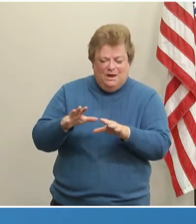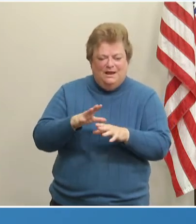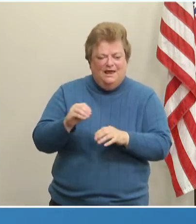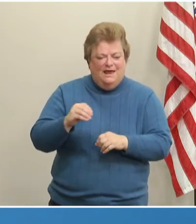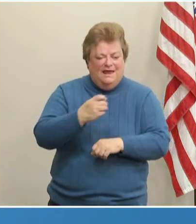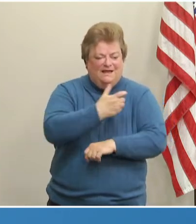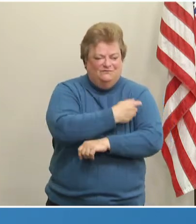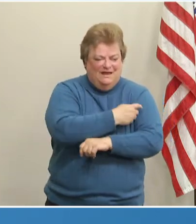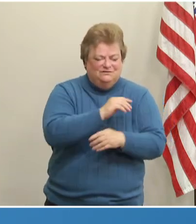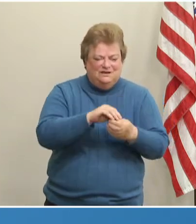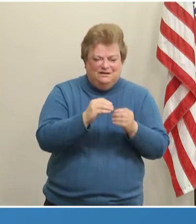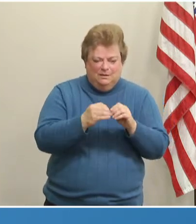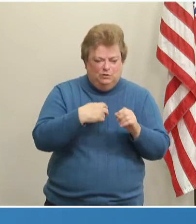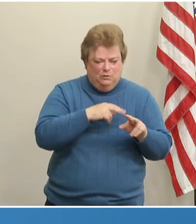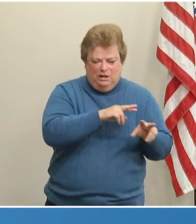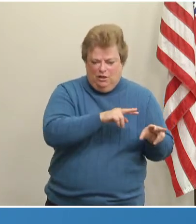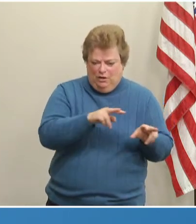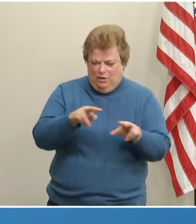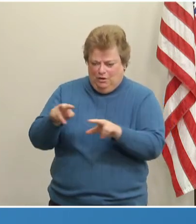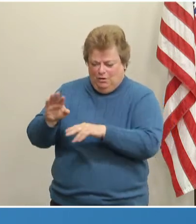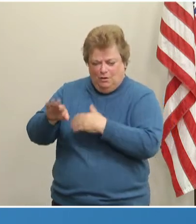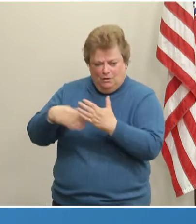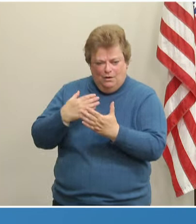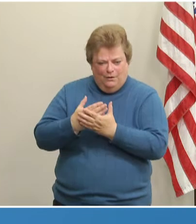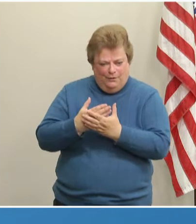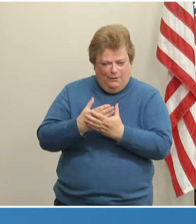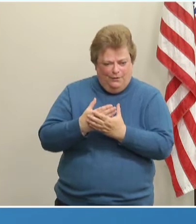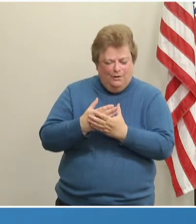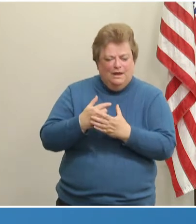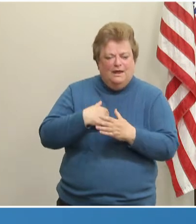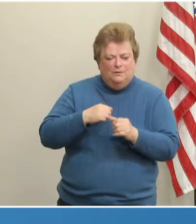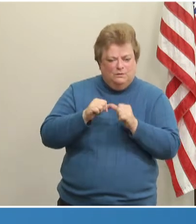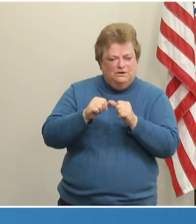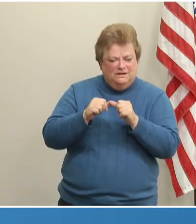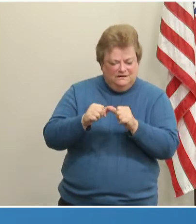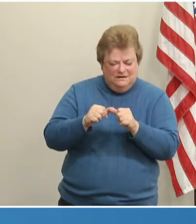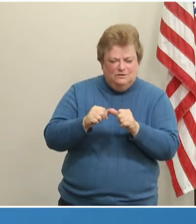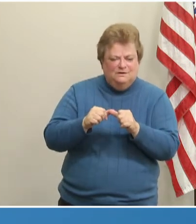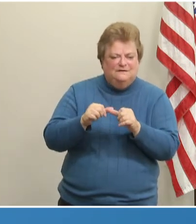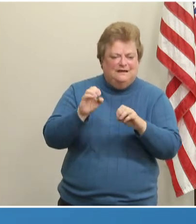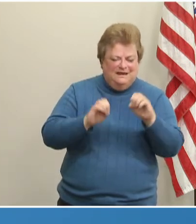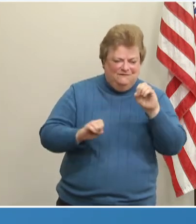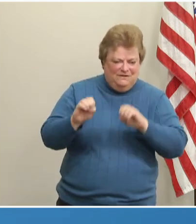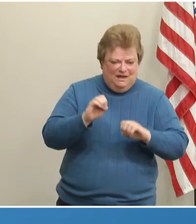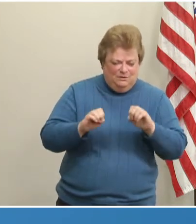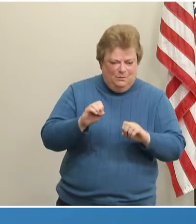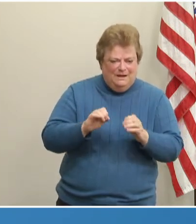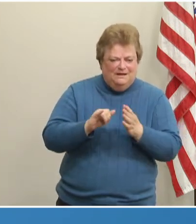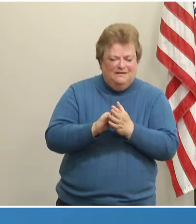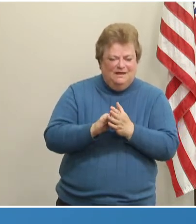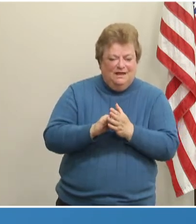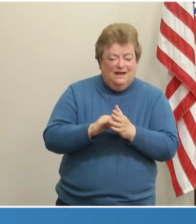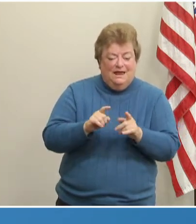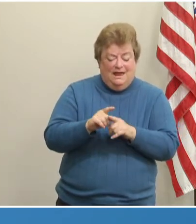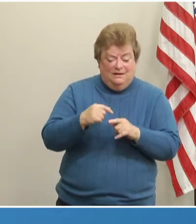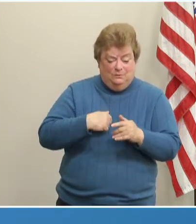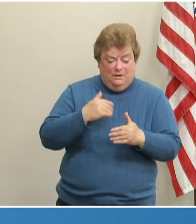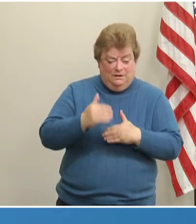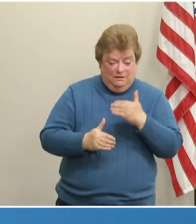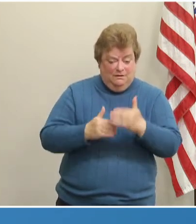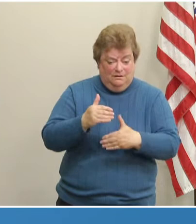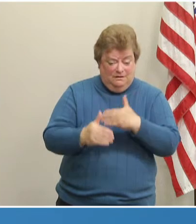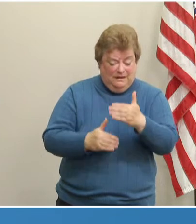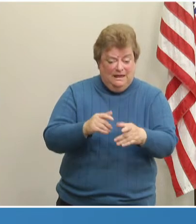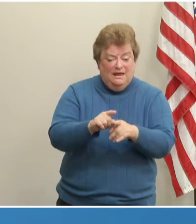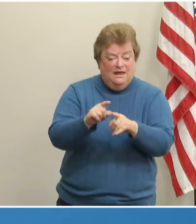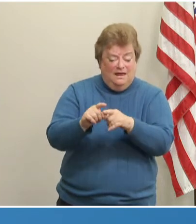vaccination numbers, all of those things, and we're continuously evaluating that. And as we move forward as a community,